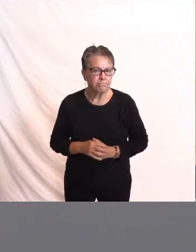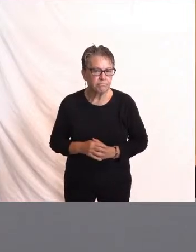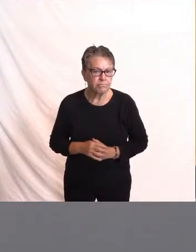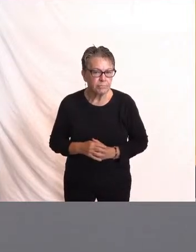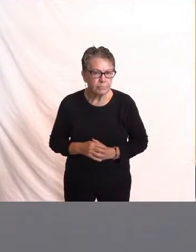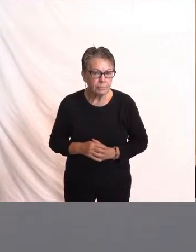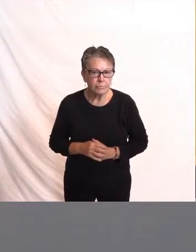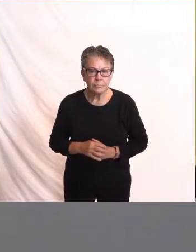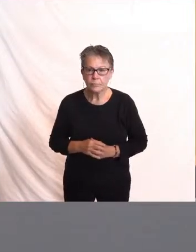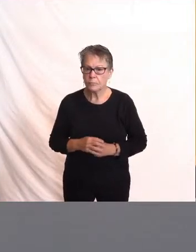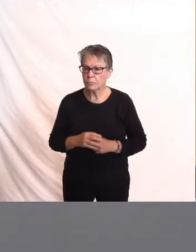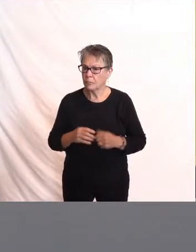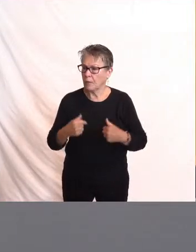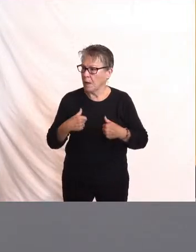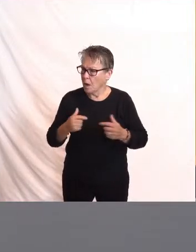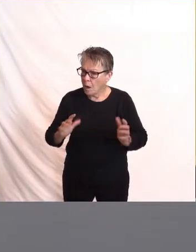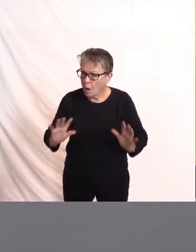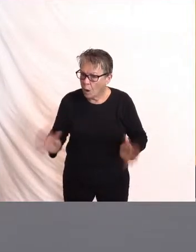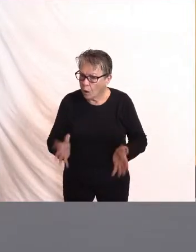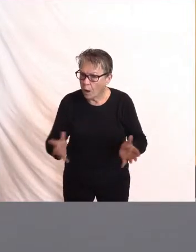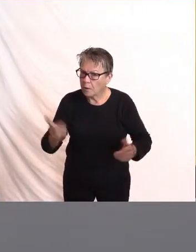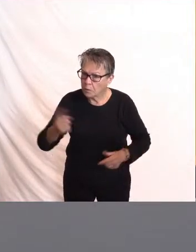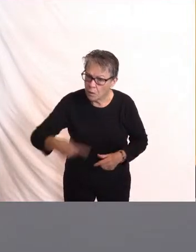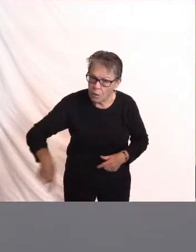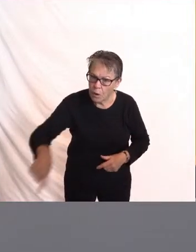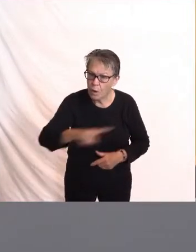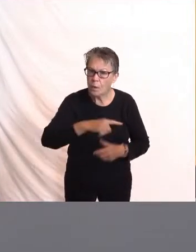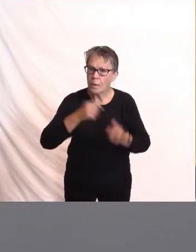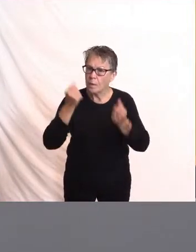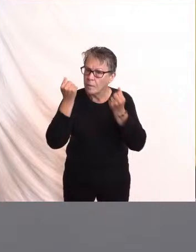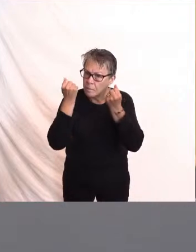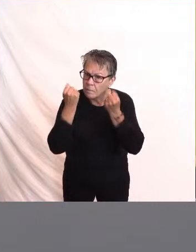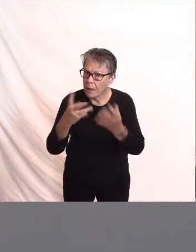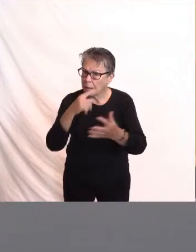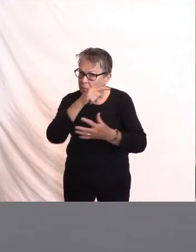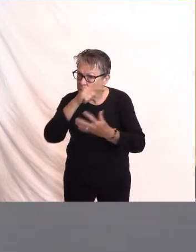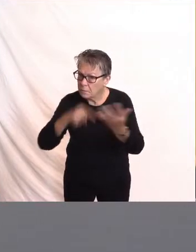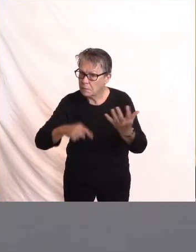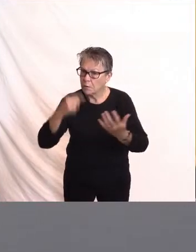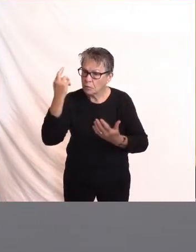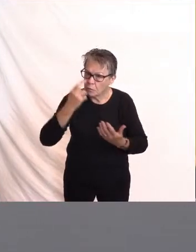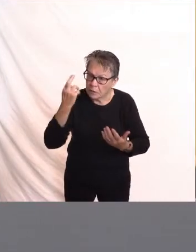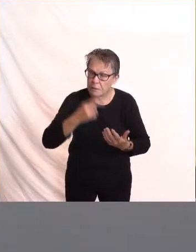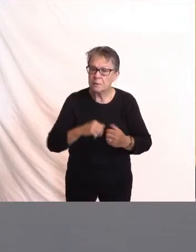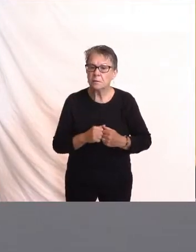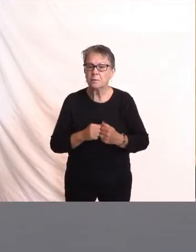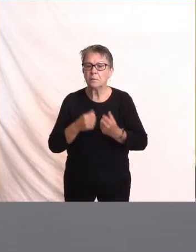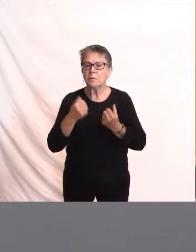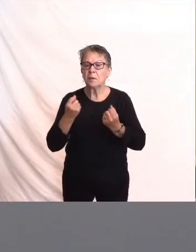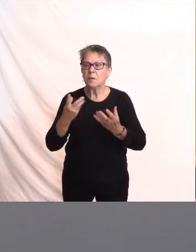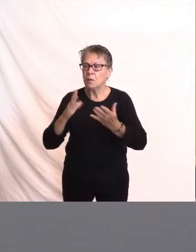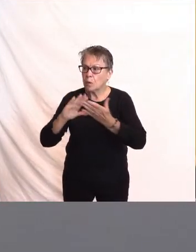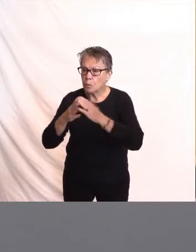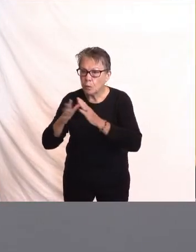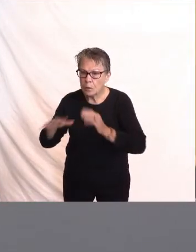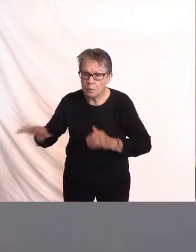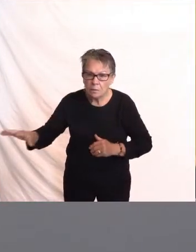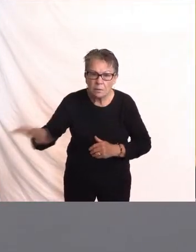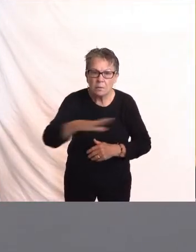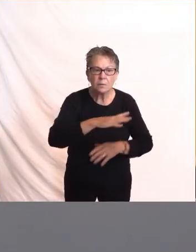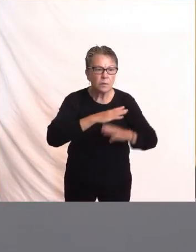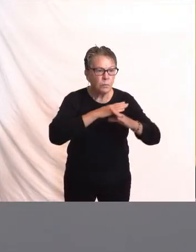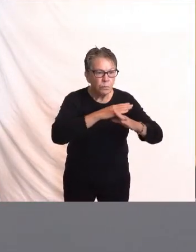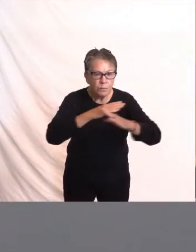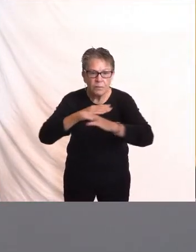we've been talking about, because the surest way that we as a community can get out of this is to get everybody vaccinated, because the fewer people